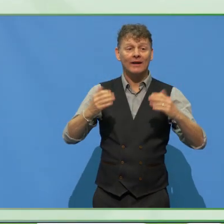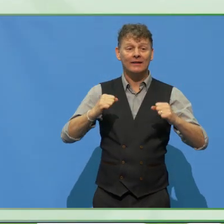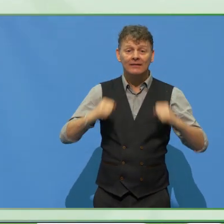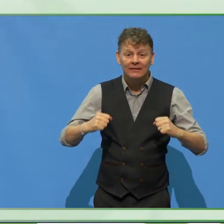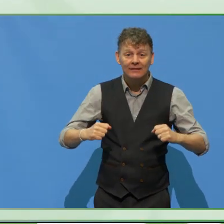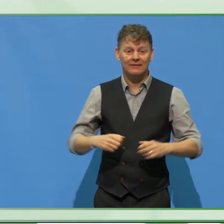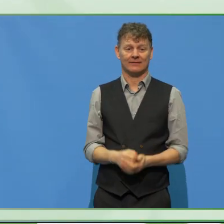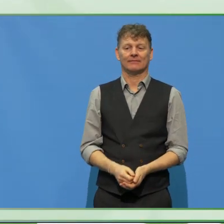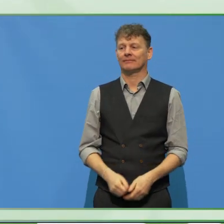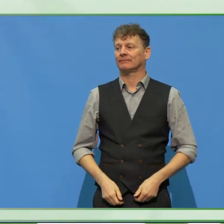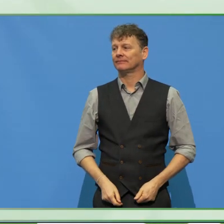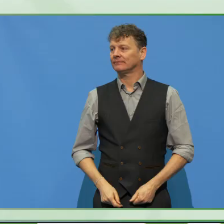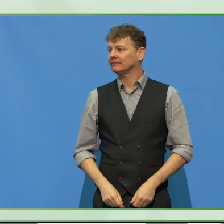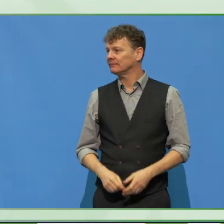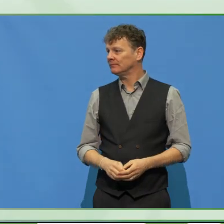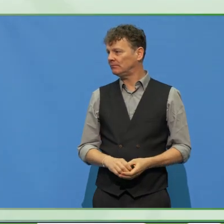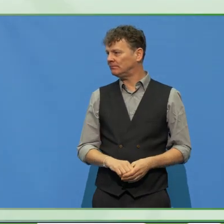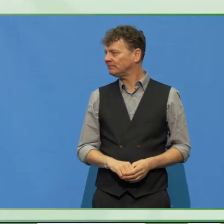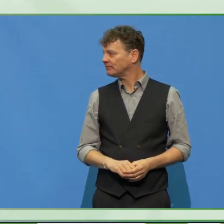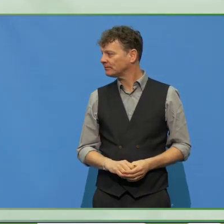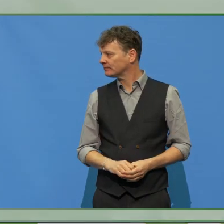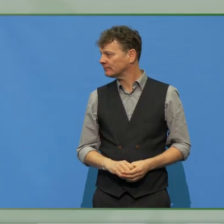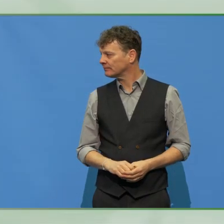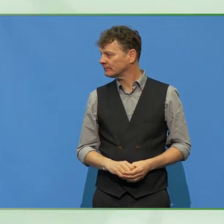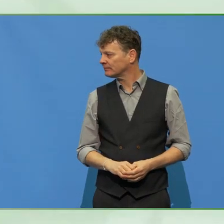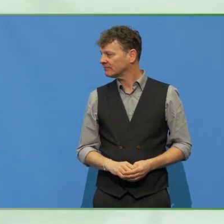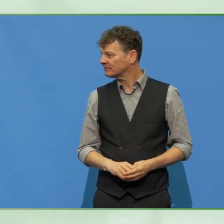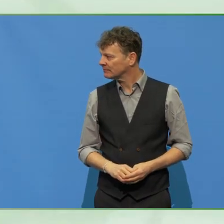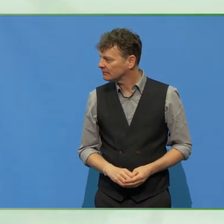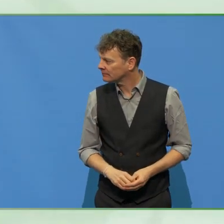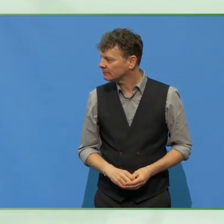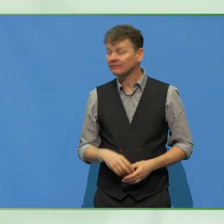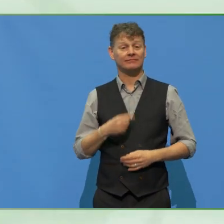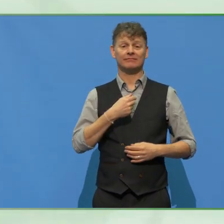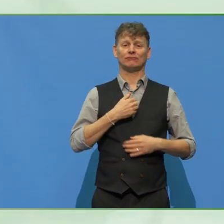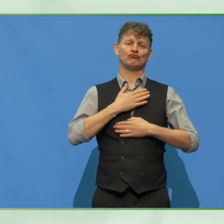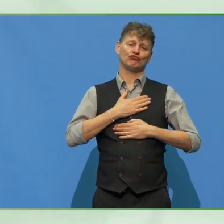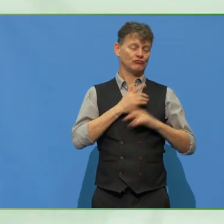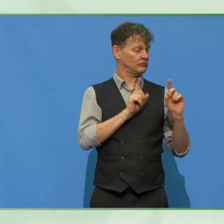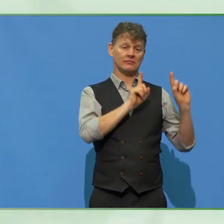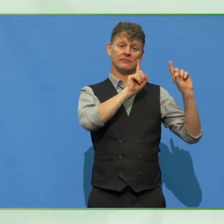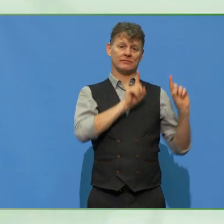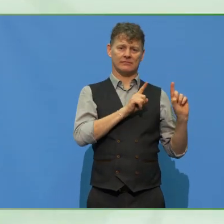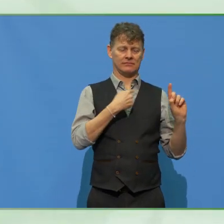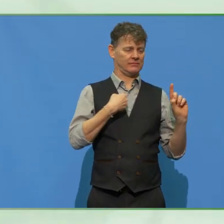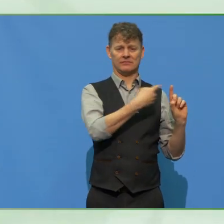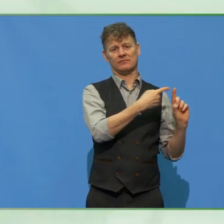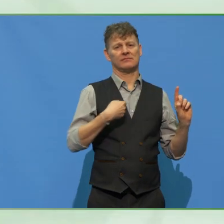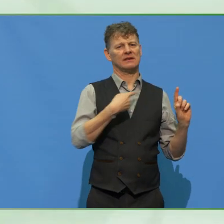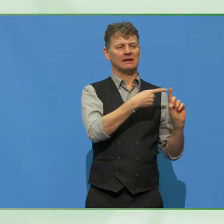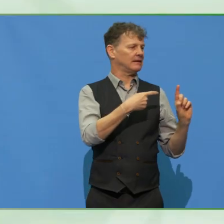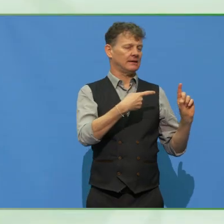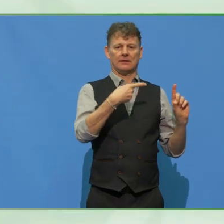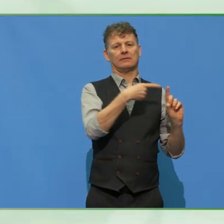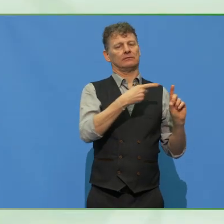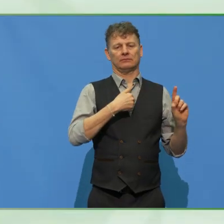morning. Well, I have the great privilege of sitting on the stage alongside somebody that I